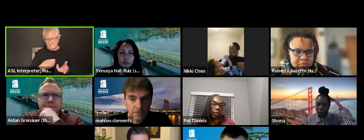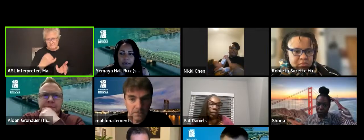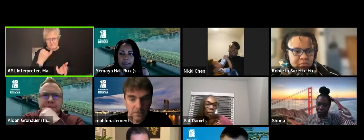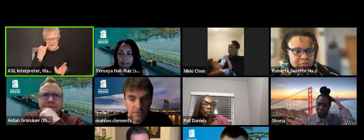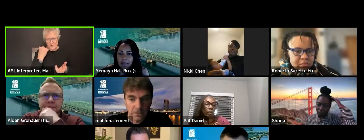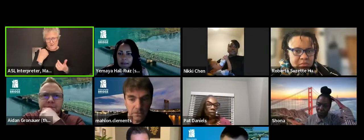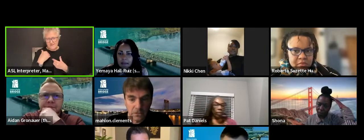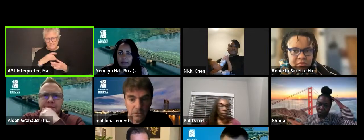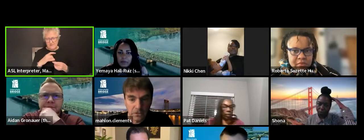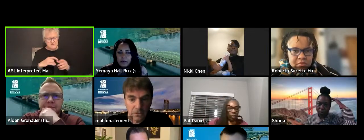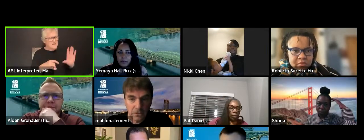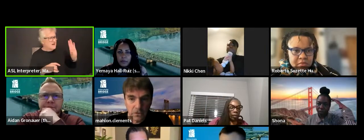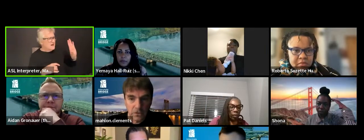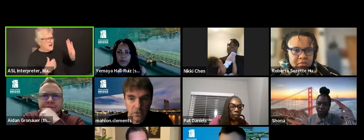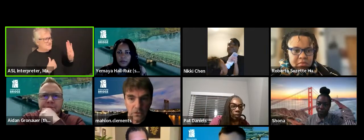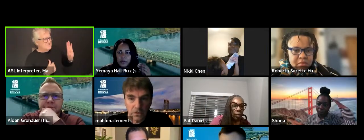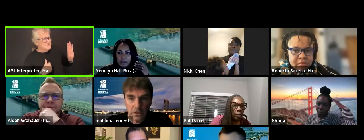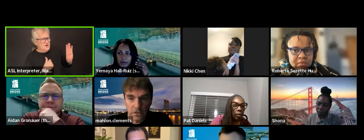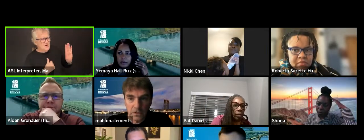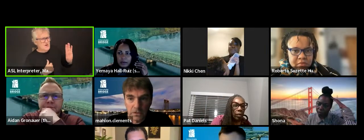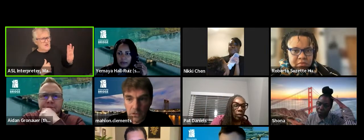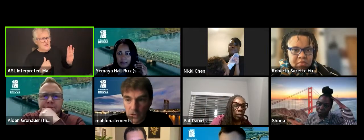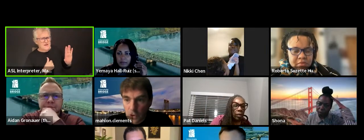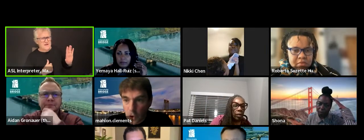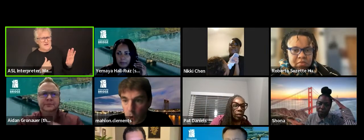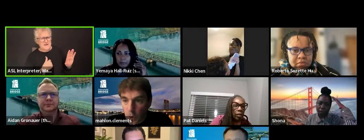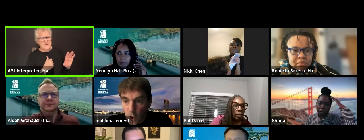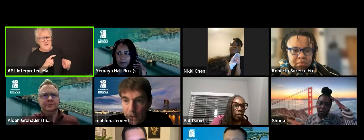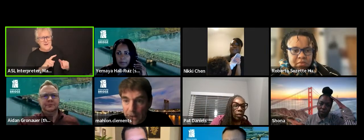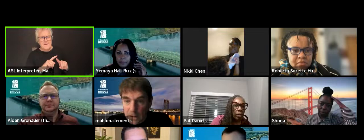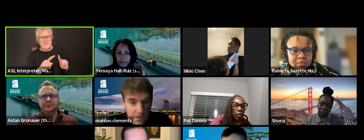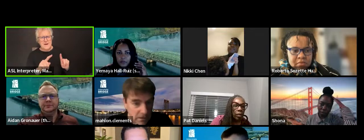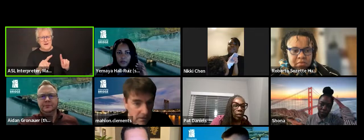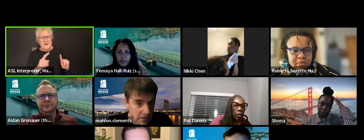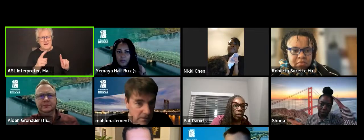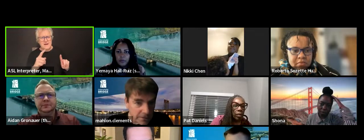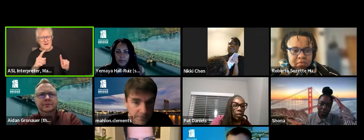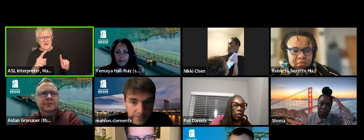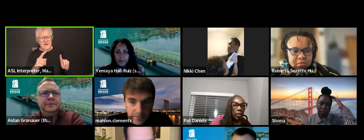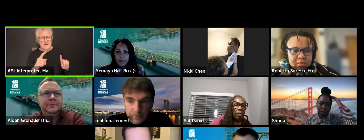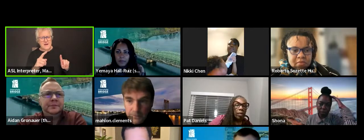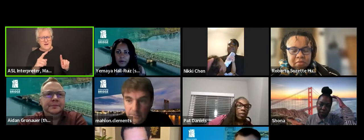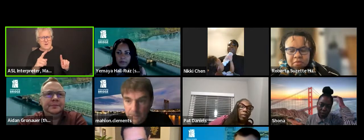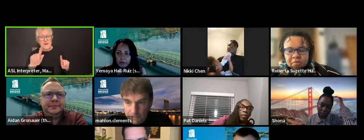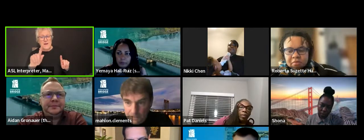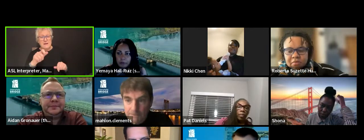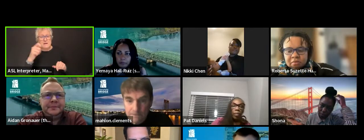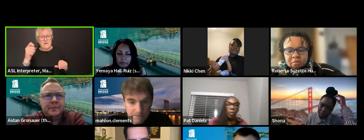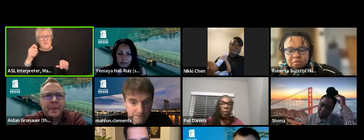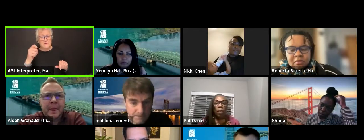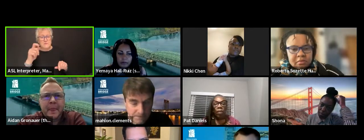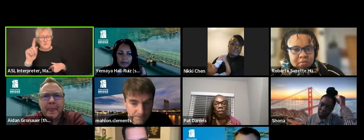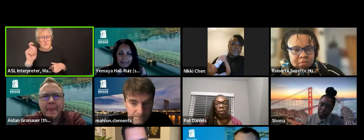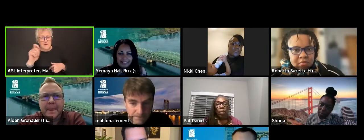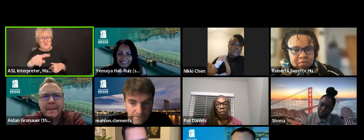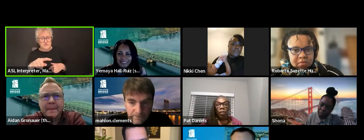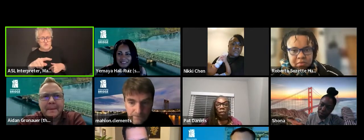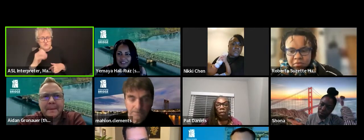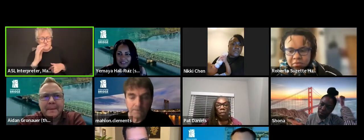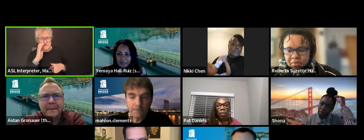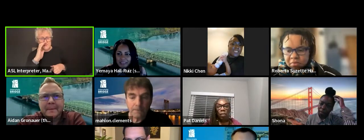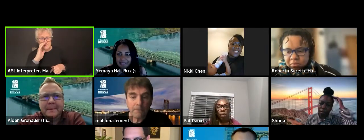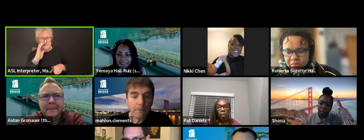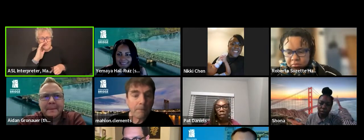I'm sorry, I think Nikki, before we move, she had her hand up. Okay. So maybe before we move, we'll answer